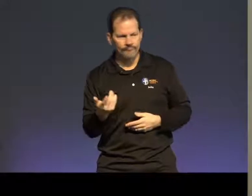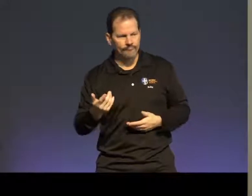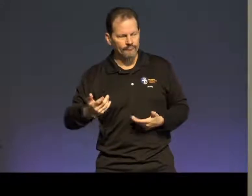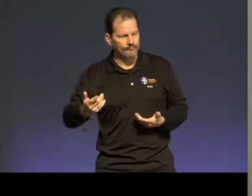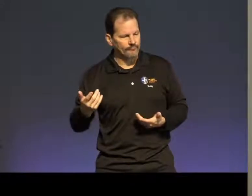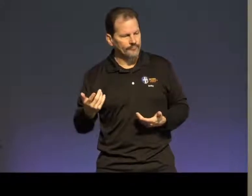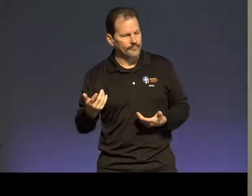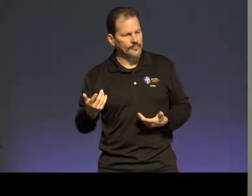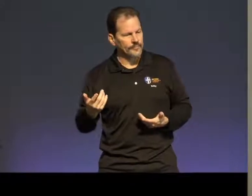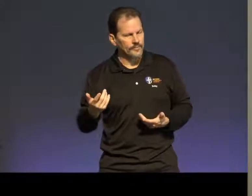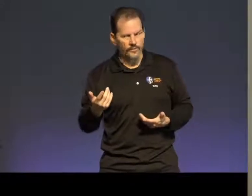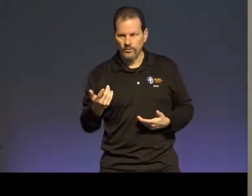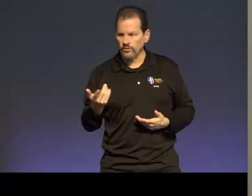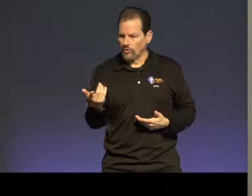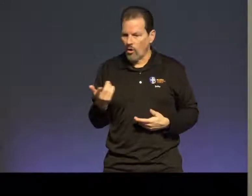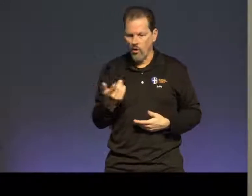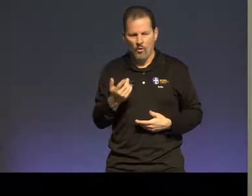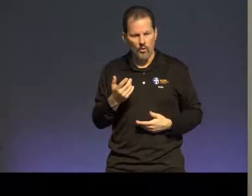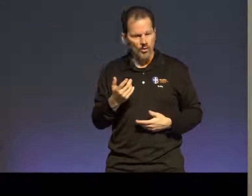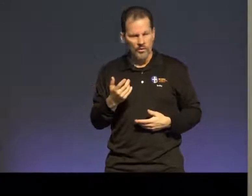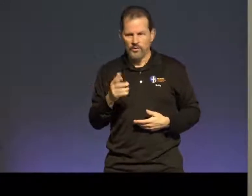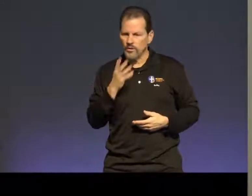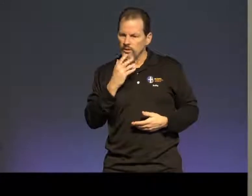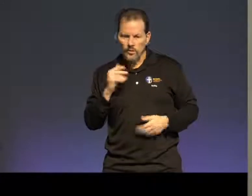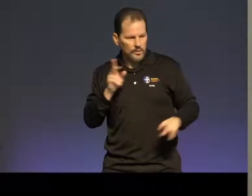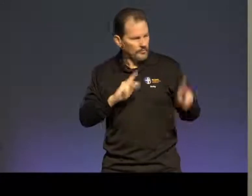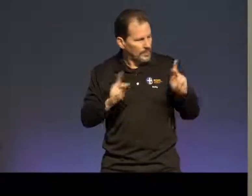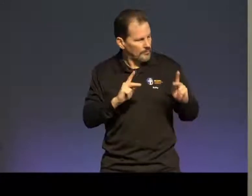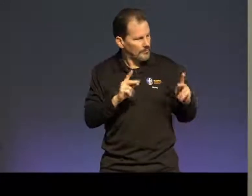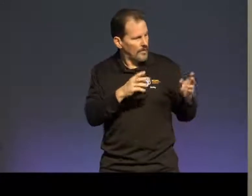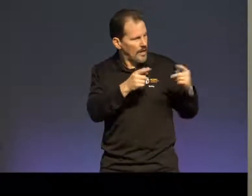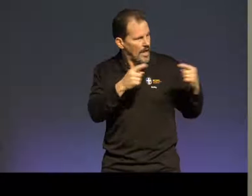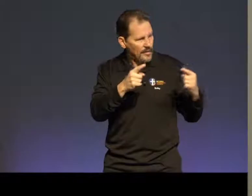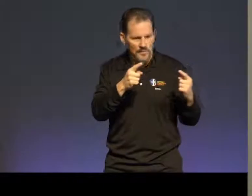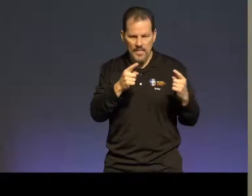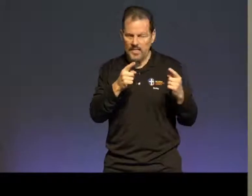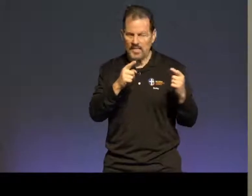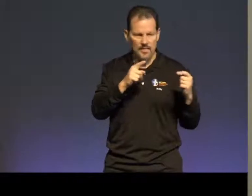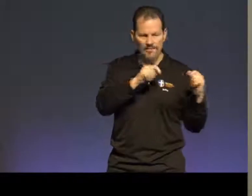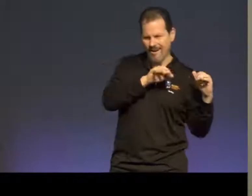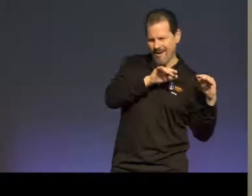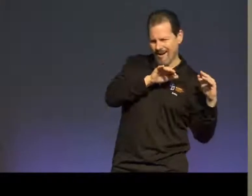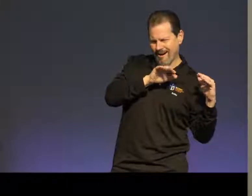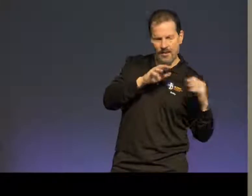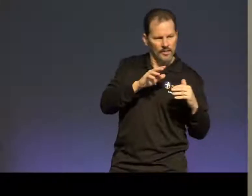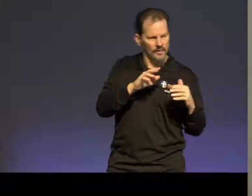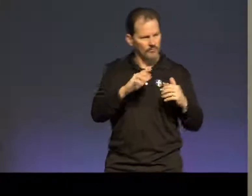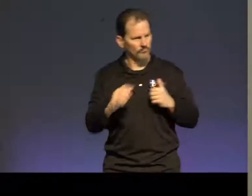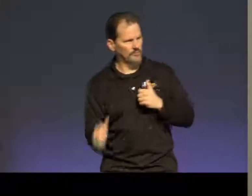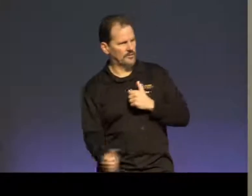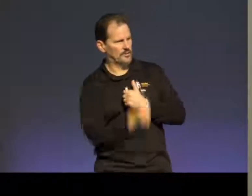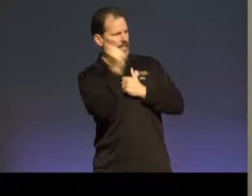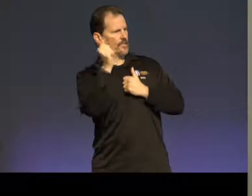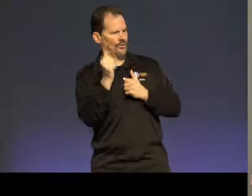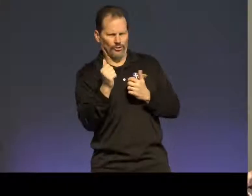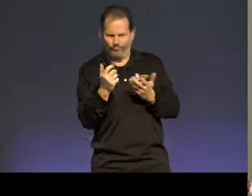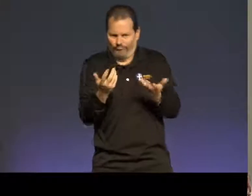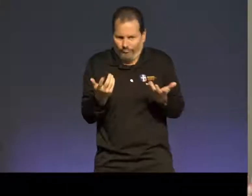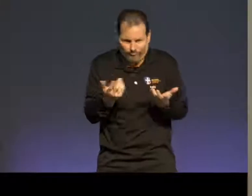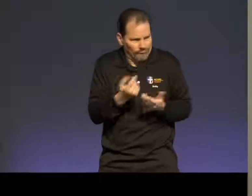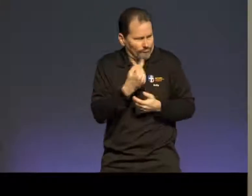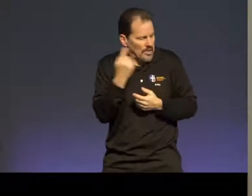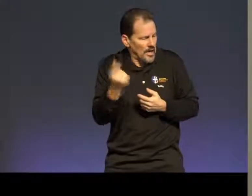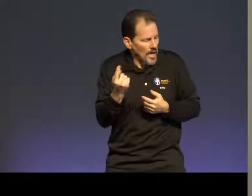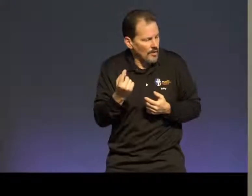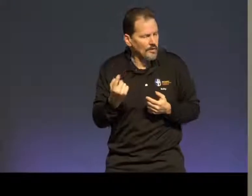up. But every time Samuel came and said, God said, come, all of them came. So even when they were scattering from